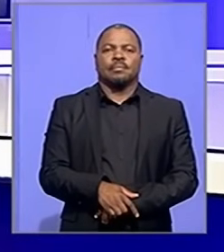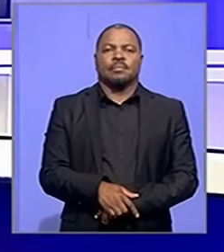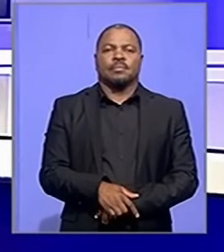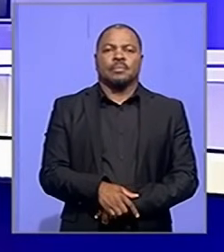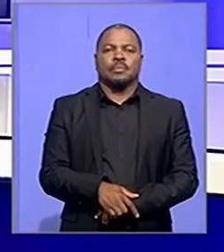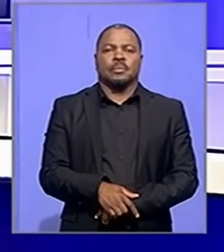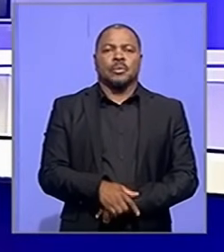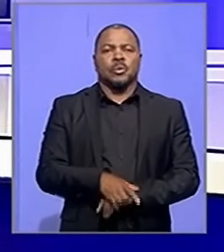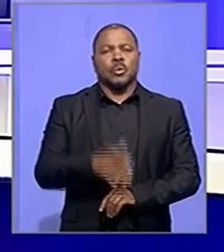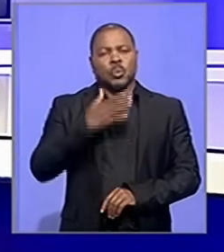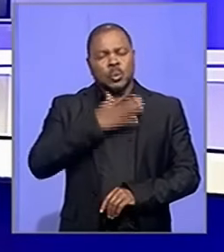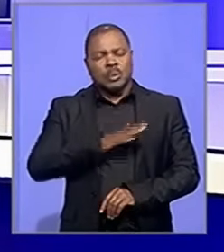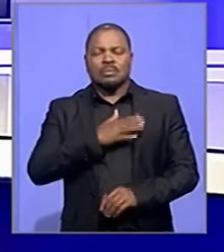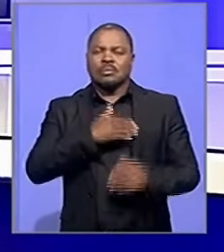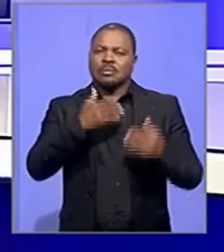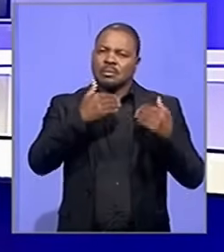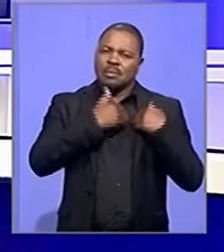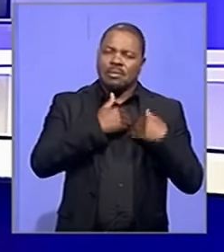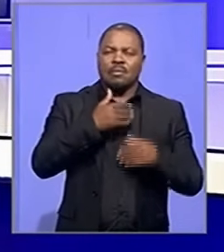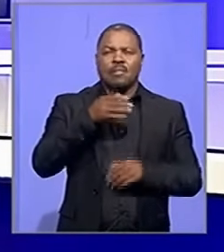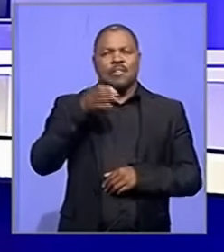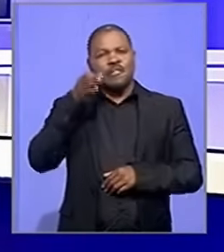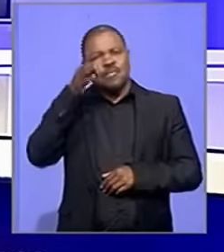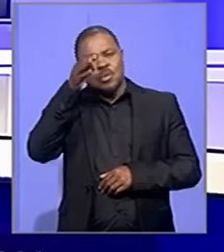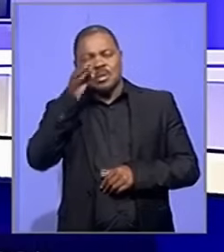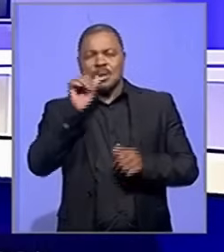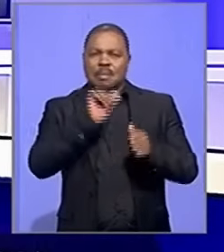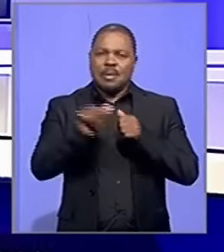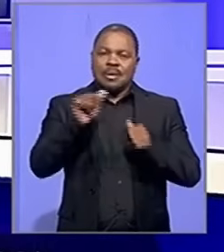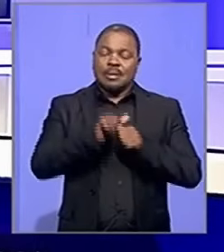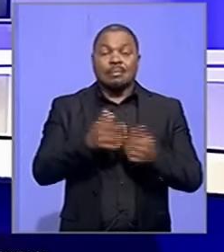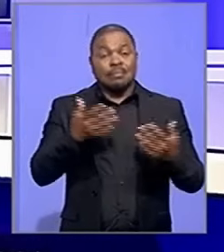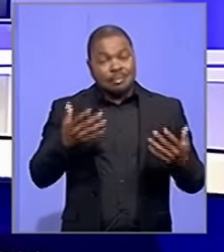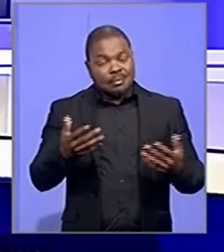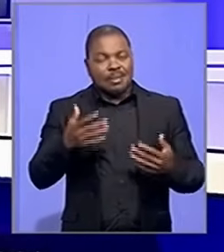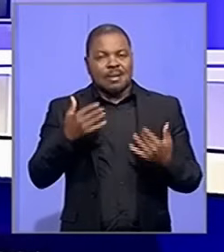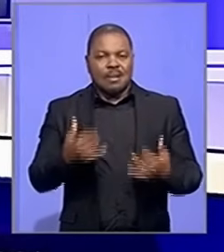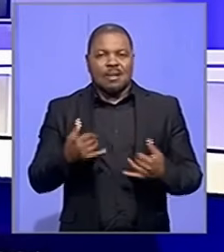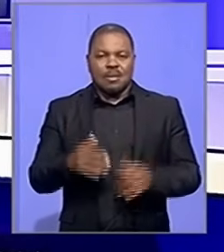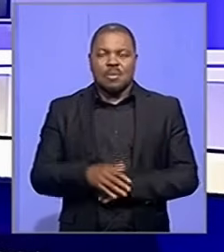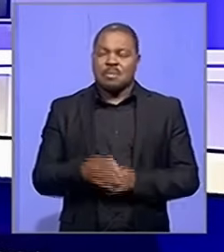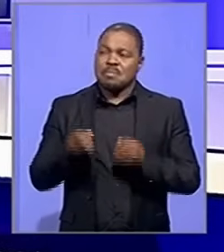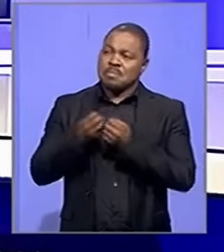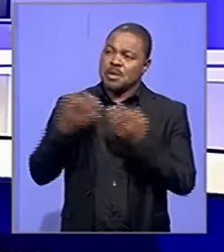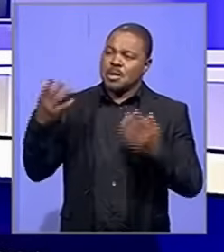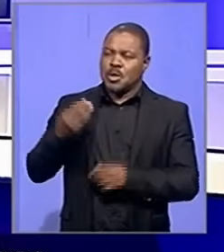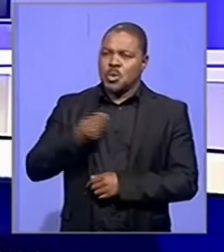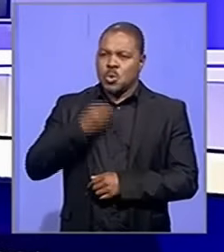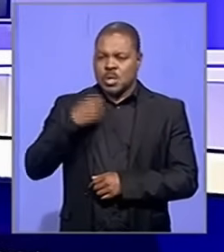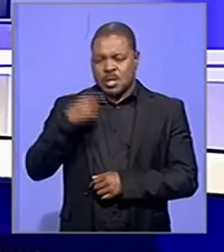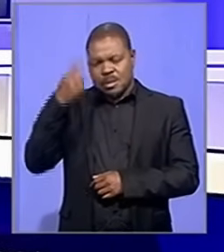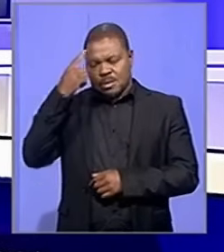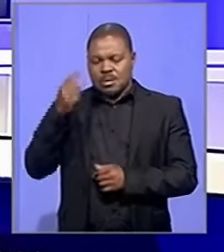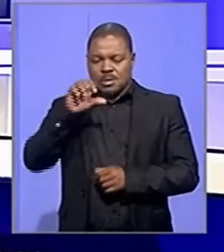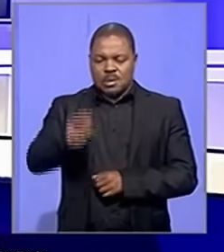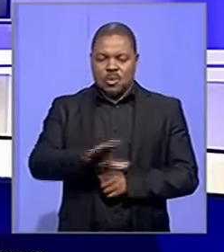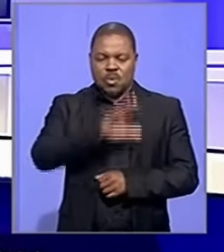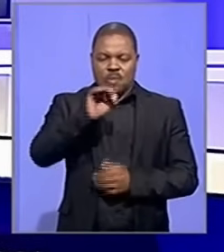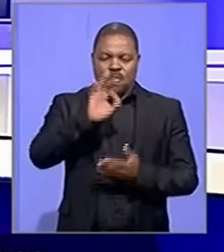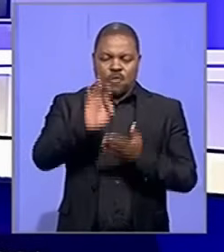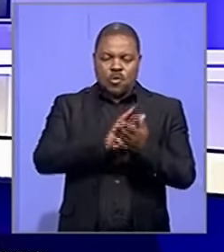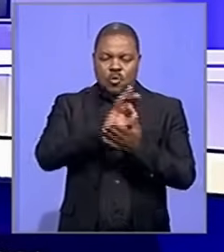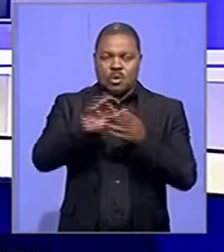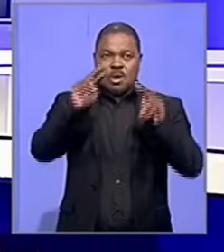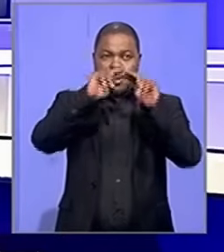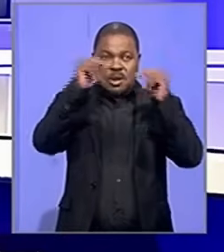Tumo ya go ba le polokego le bokamoso jo bokaone ke lona lebaka legolo leo le dirilego gore bontši ba baswa ba tšee karolo dikgethong tša lenyaga tša bosetšhaba